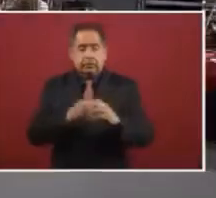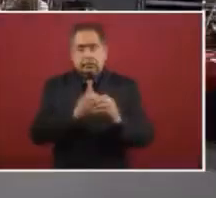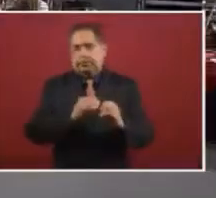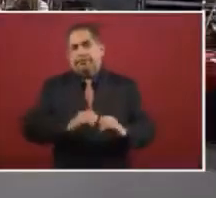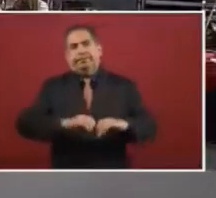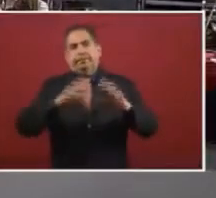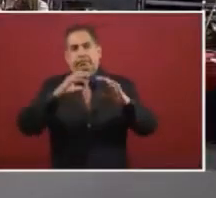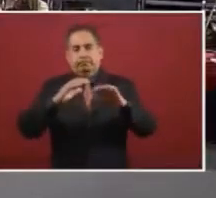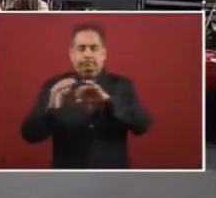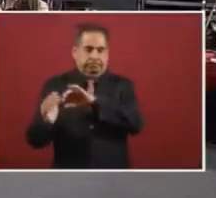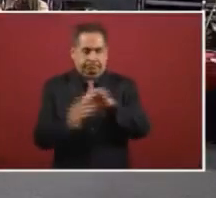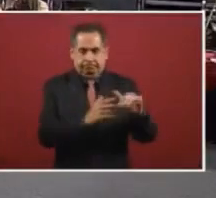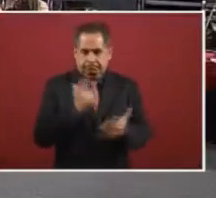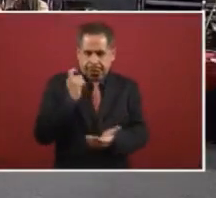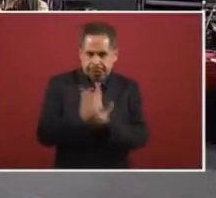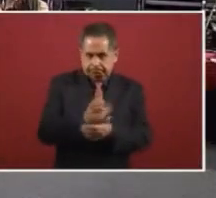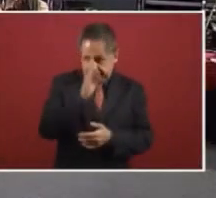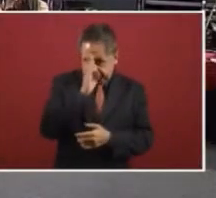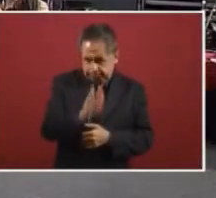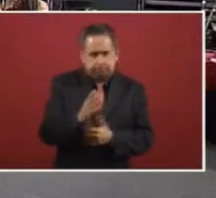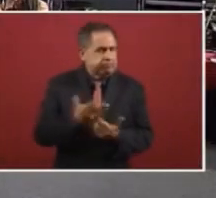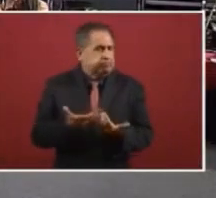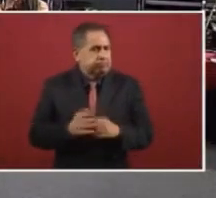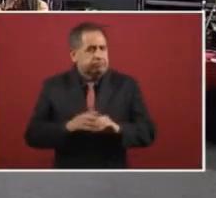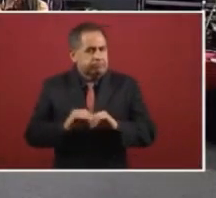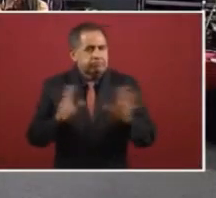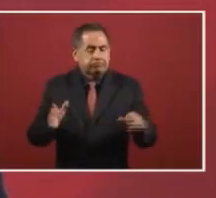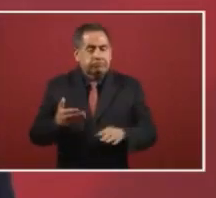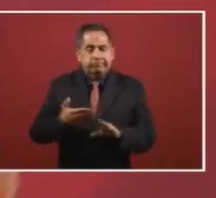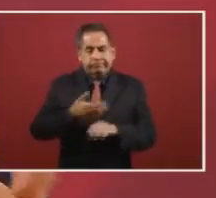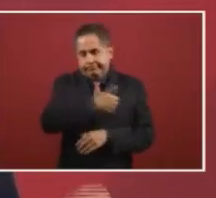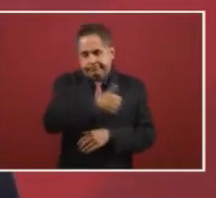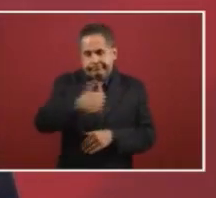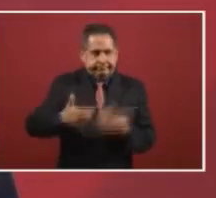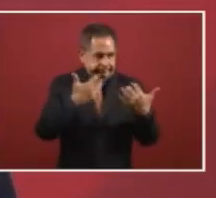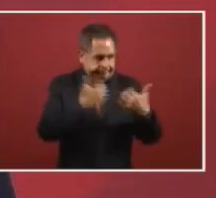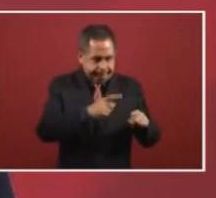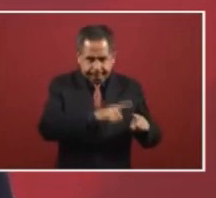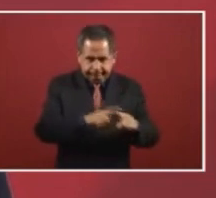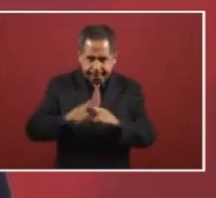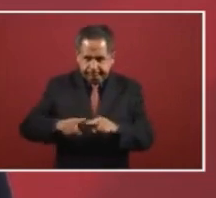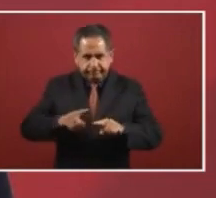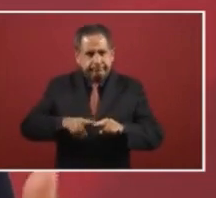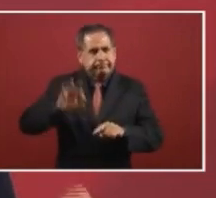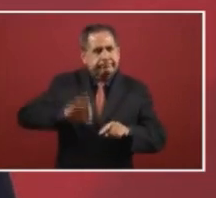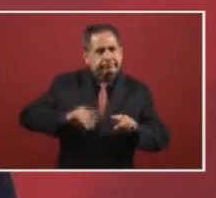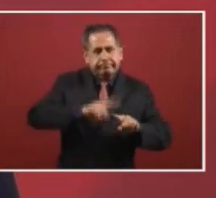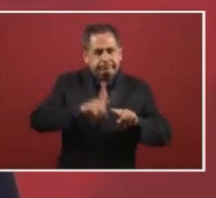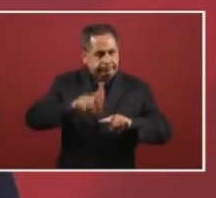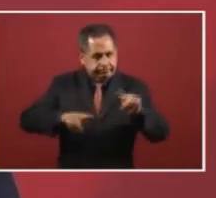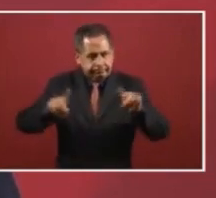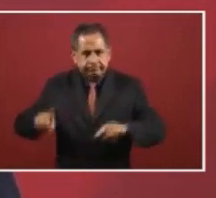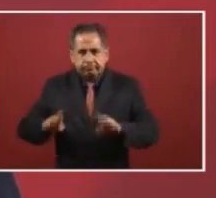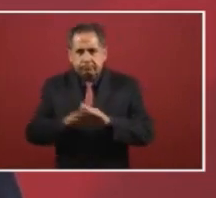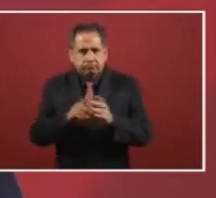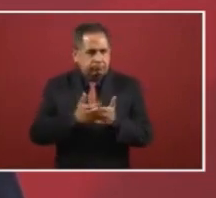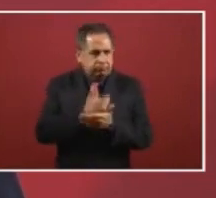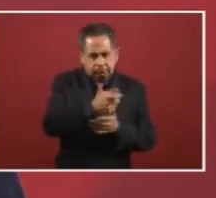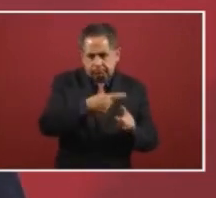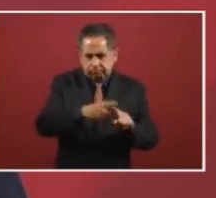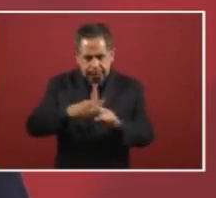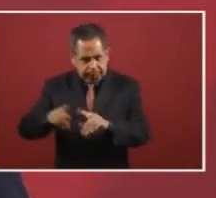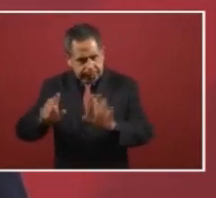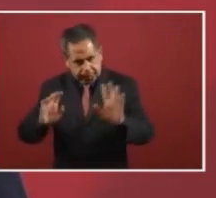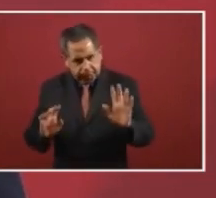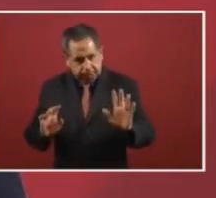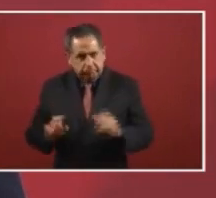and the different utilities that each of the companies dealt with in order to have, you know, the